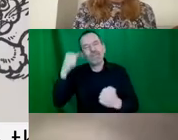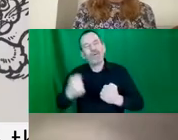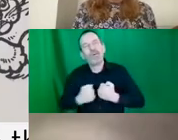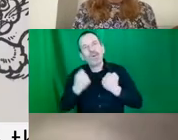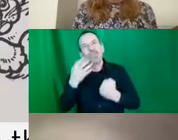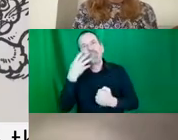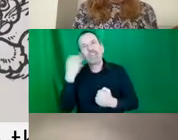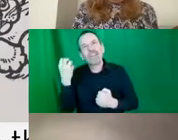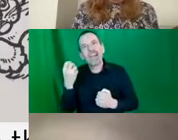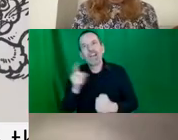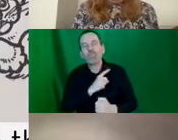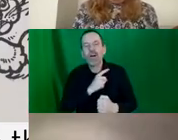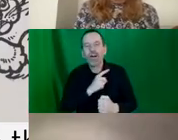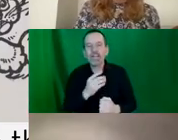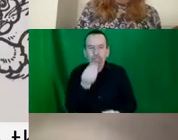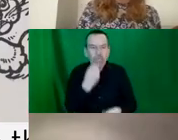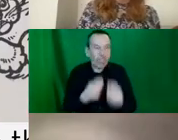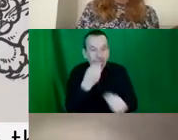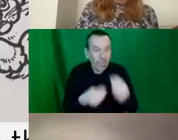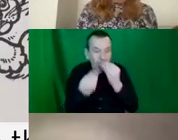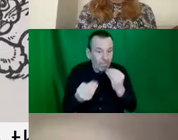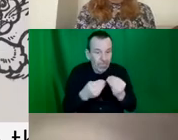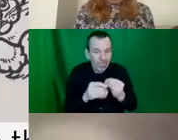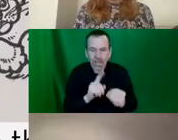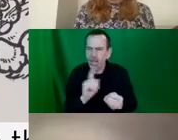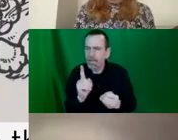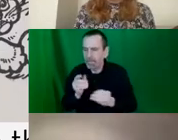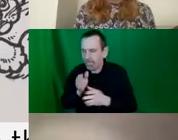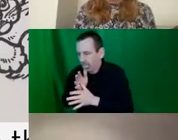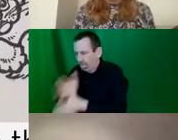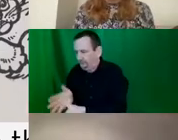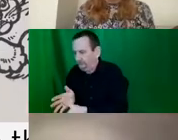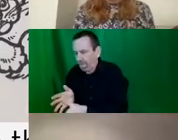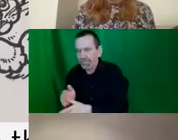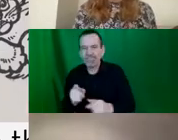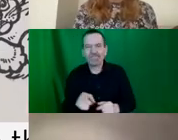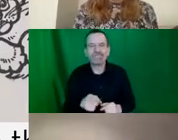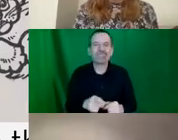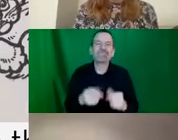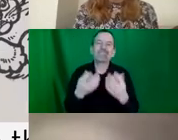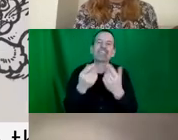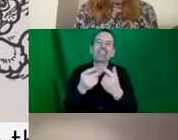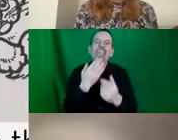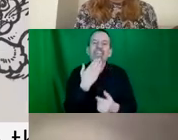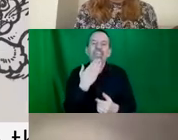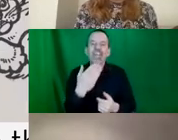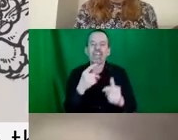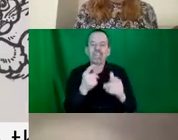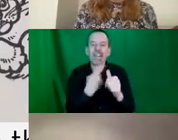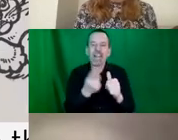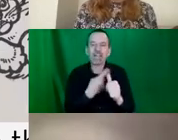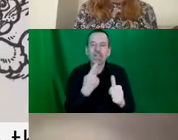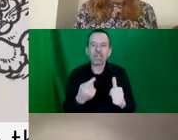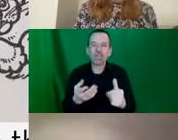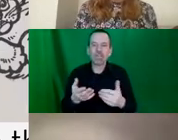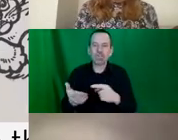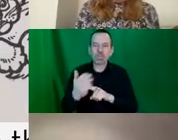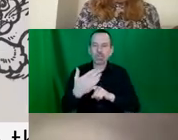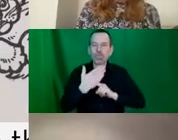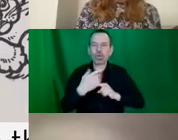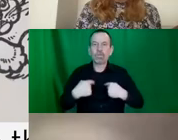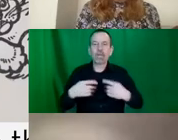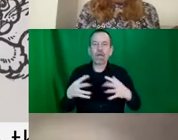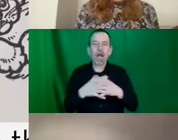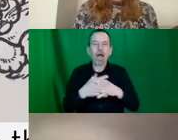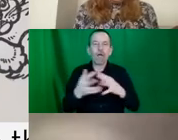inevitably sick on the carpet. Supported by Alexa, I learned how to mount and frame items for exhibition and touring loans.